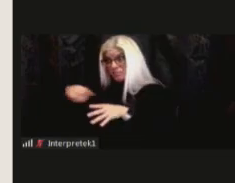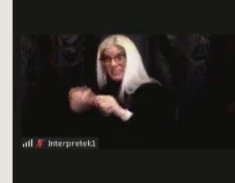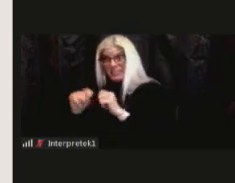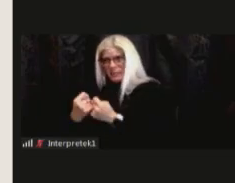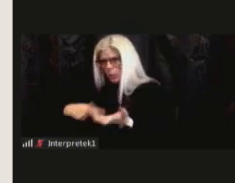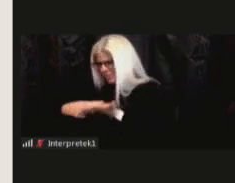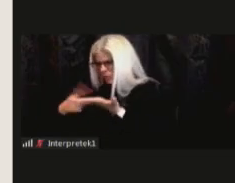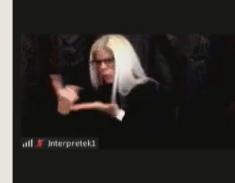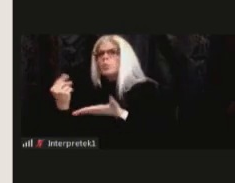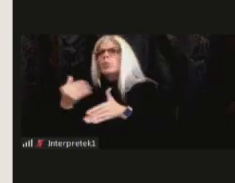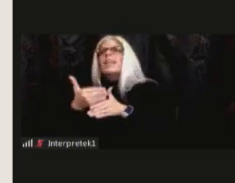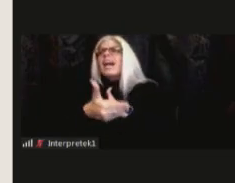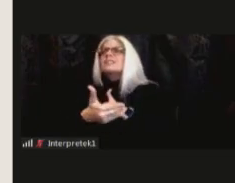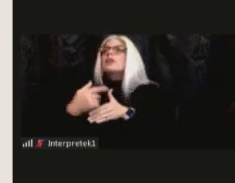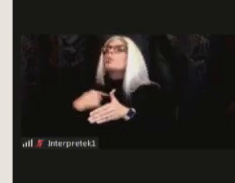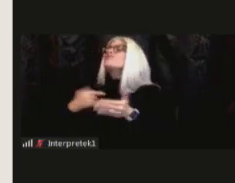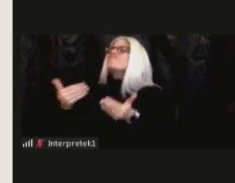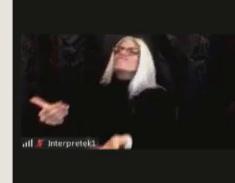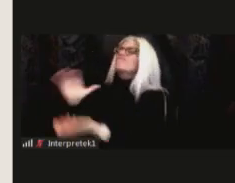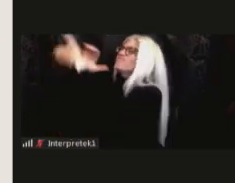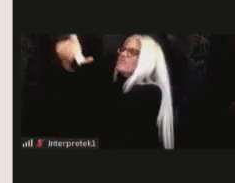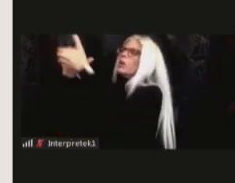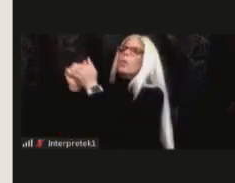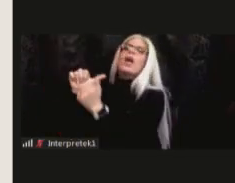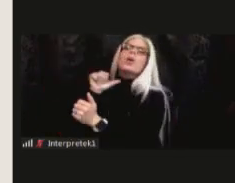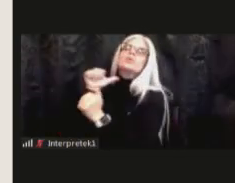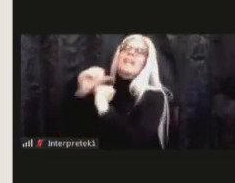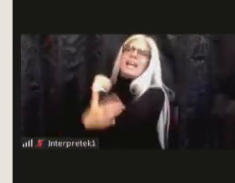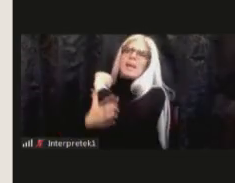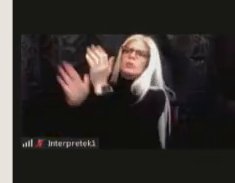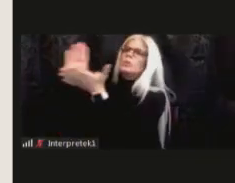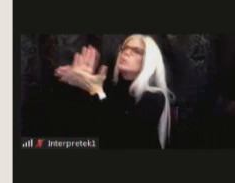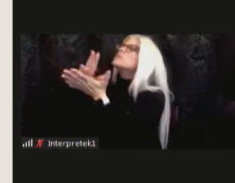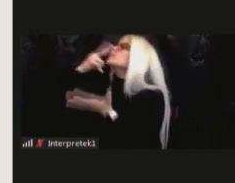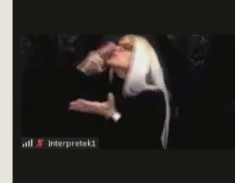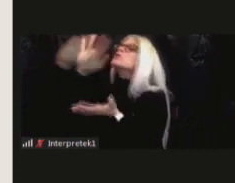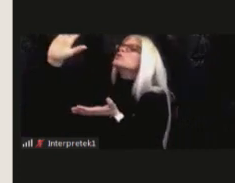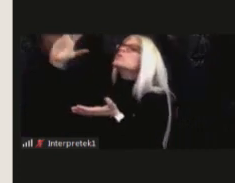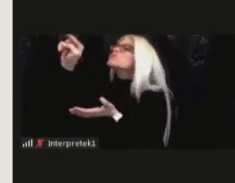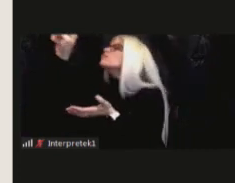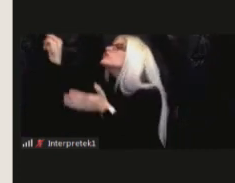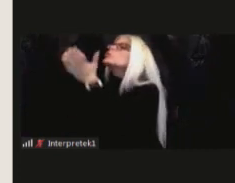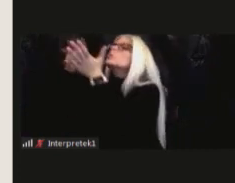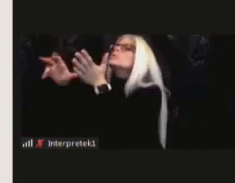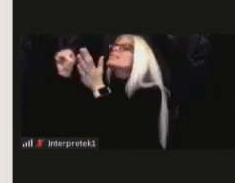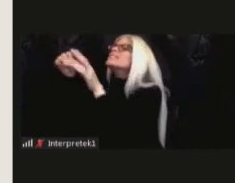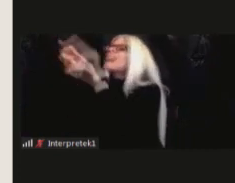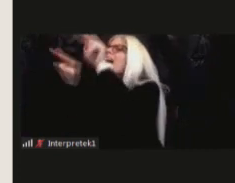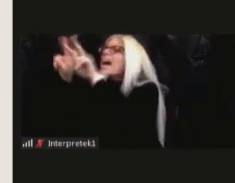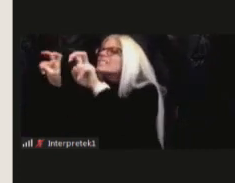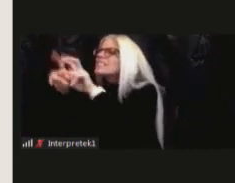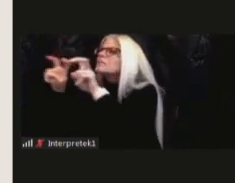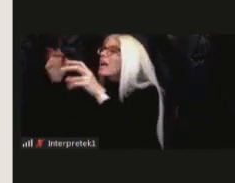was partnering with the Alachua County Public Schools to collect child assessment data and support coaches and teachers use this available